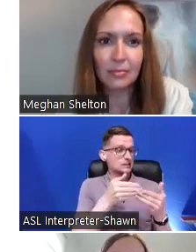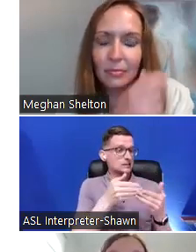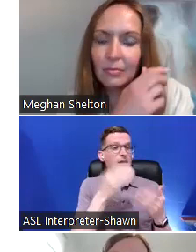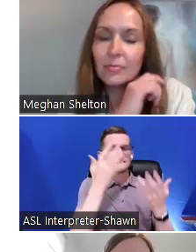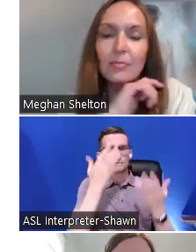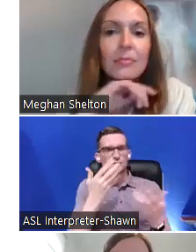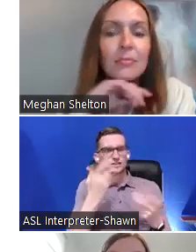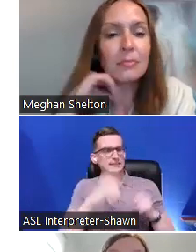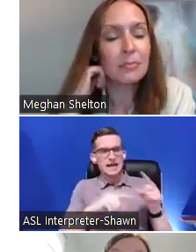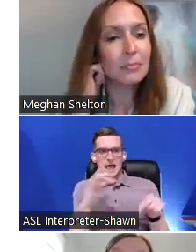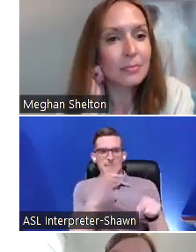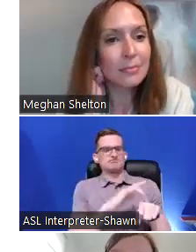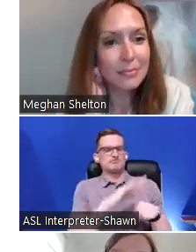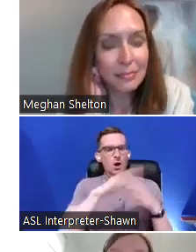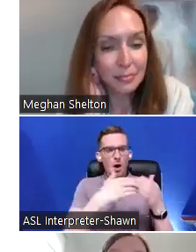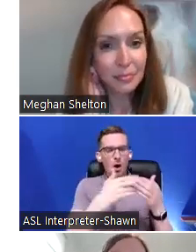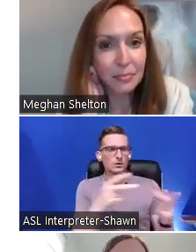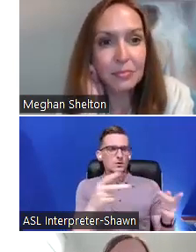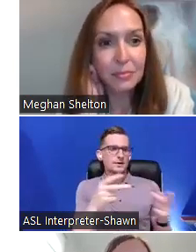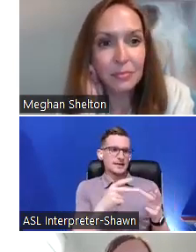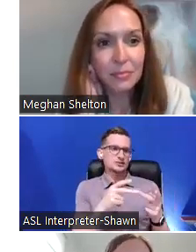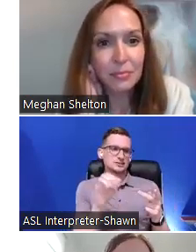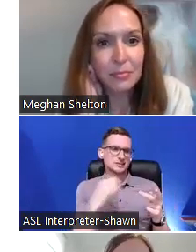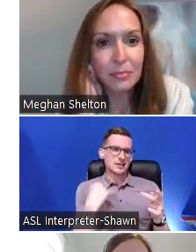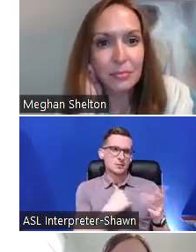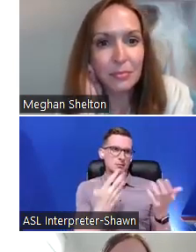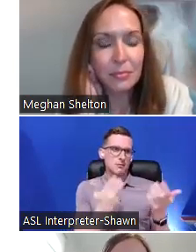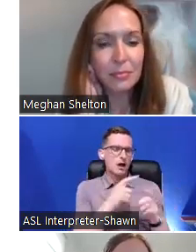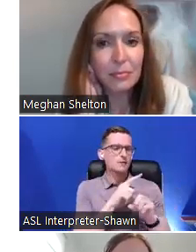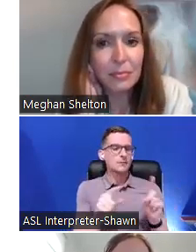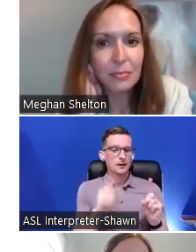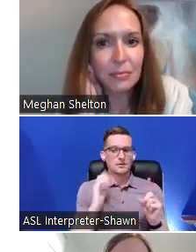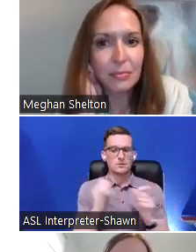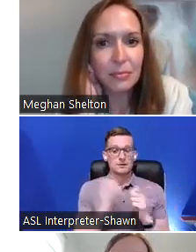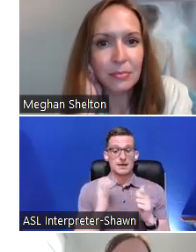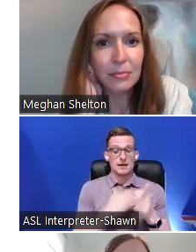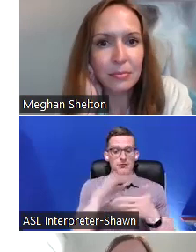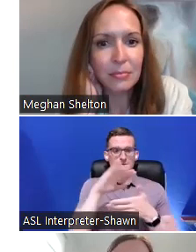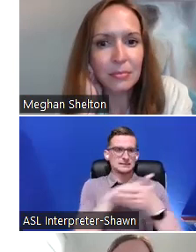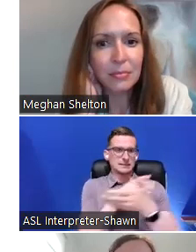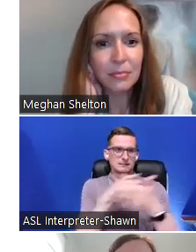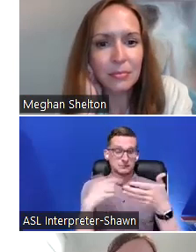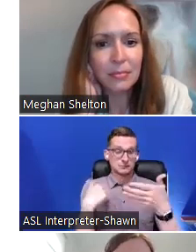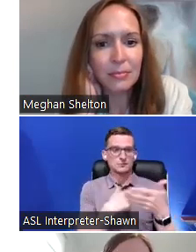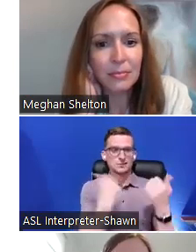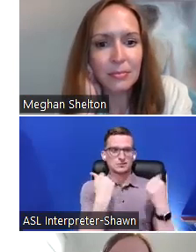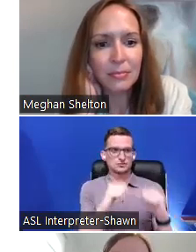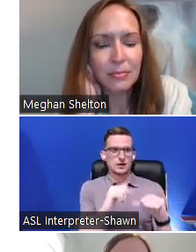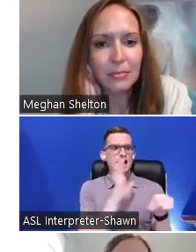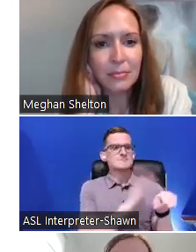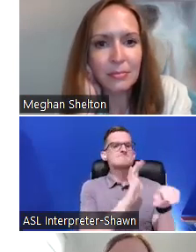we're not able to get to all of the locations that we would really like to, but with the schedule schedule we have, we're trying to hit all different regions of the state,